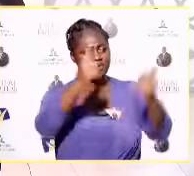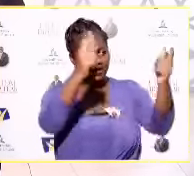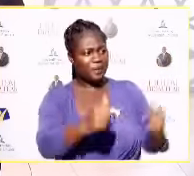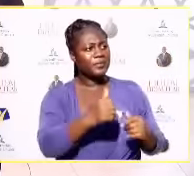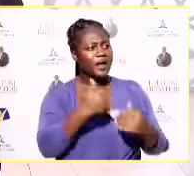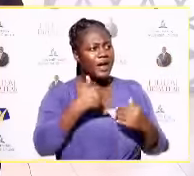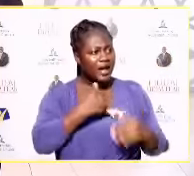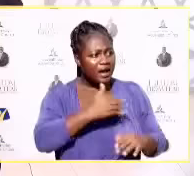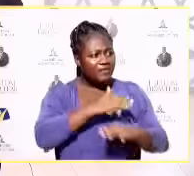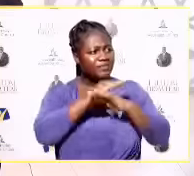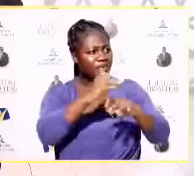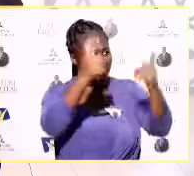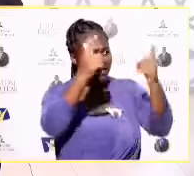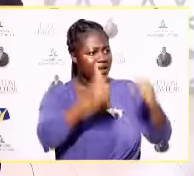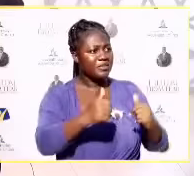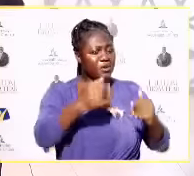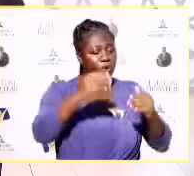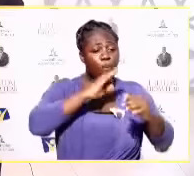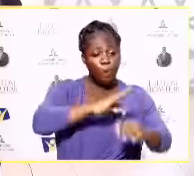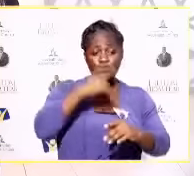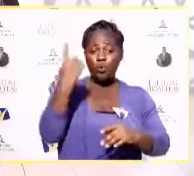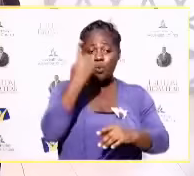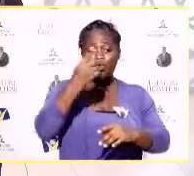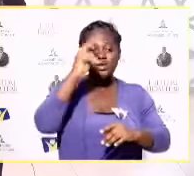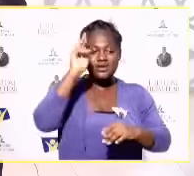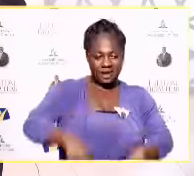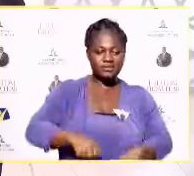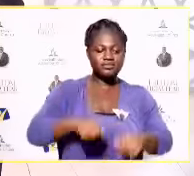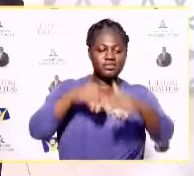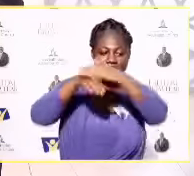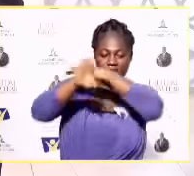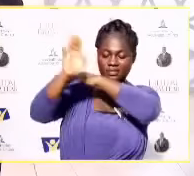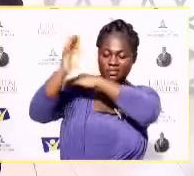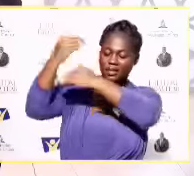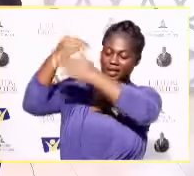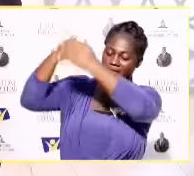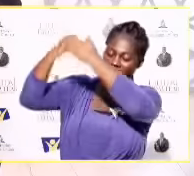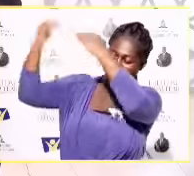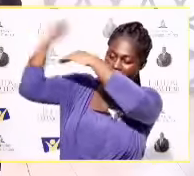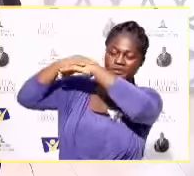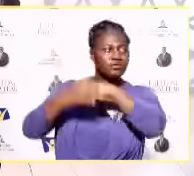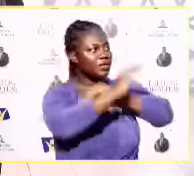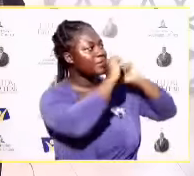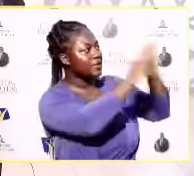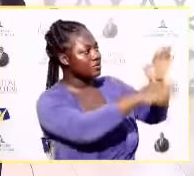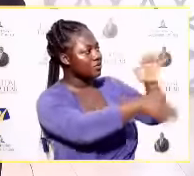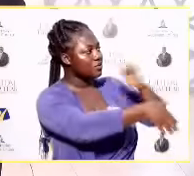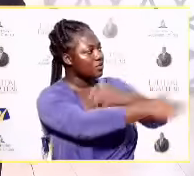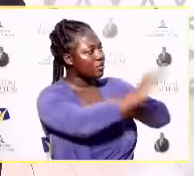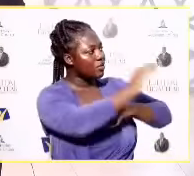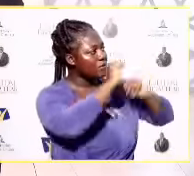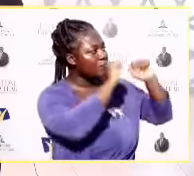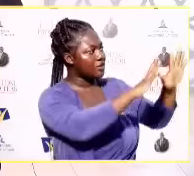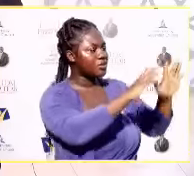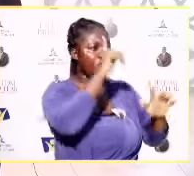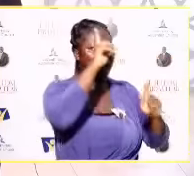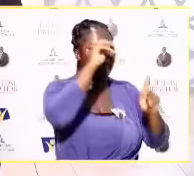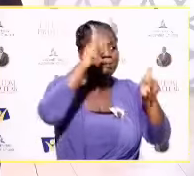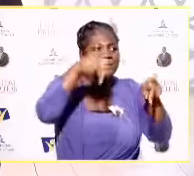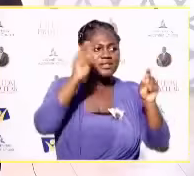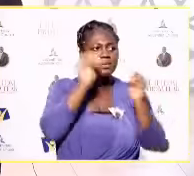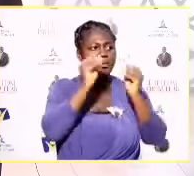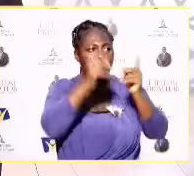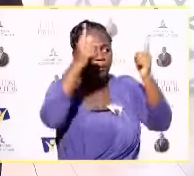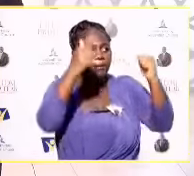God bless you, God bless you, God bless you, God bless you, God bless you, God bless you. God bless you,